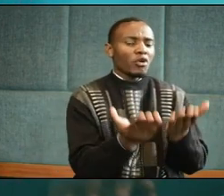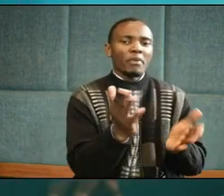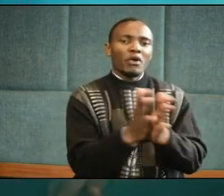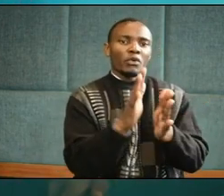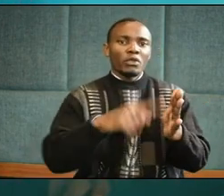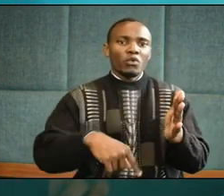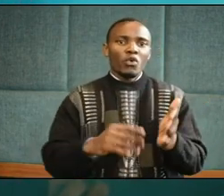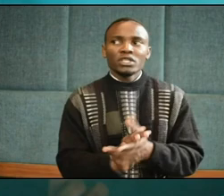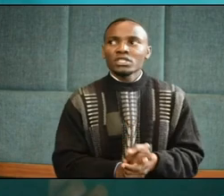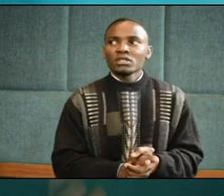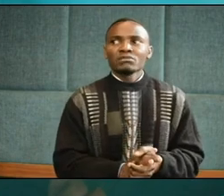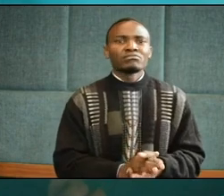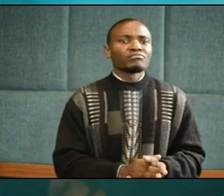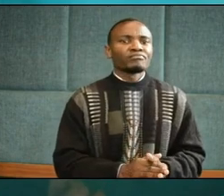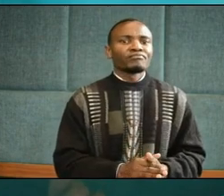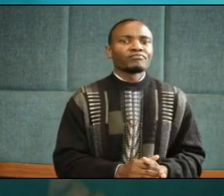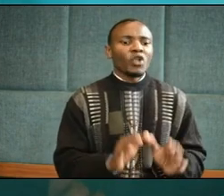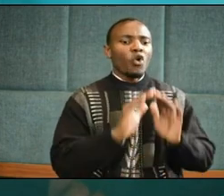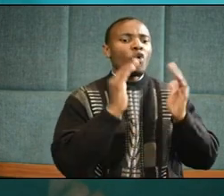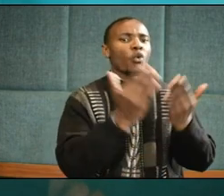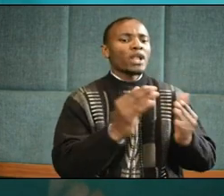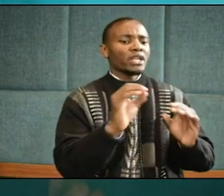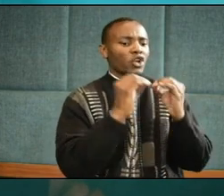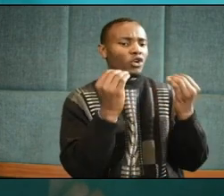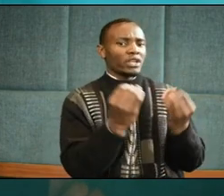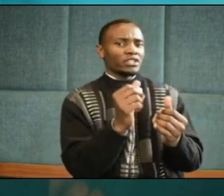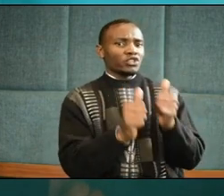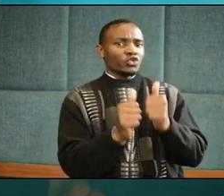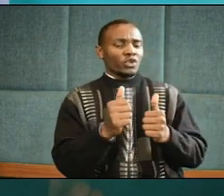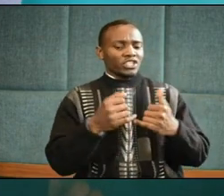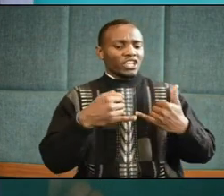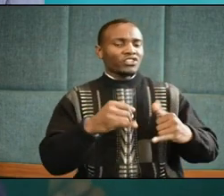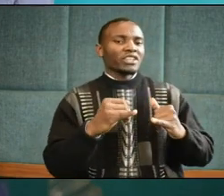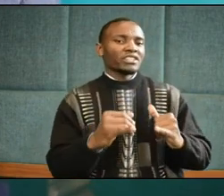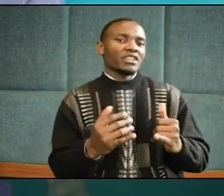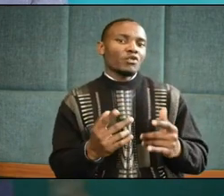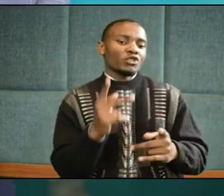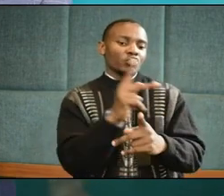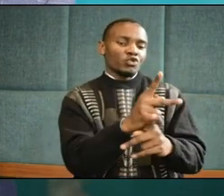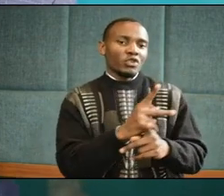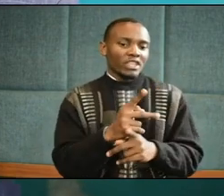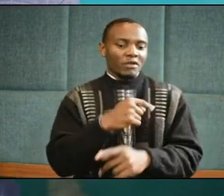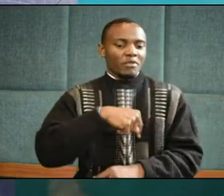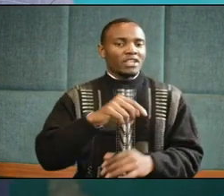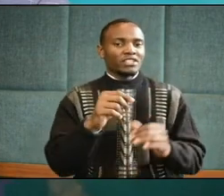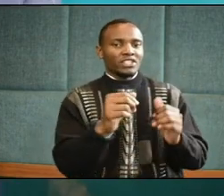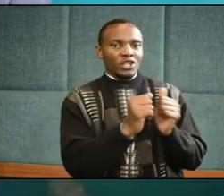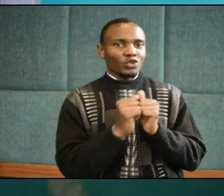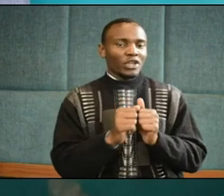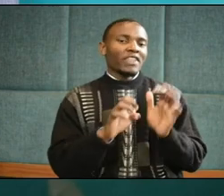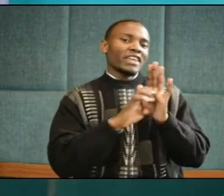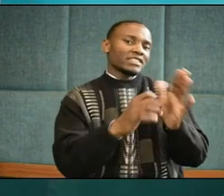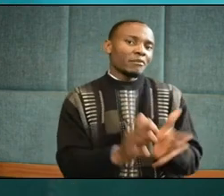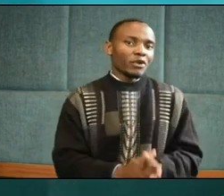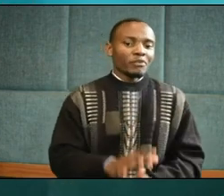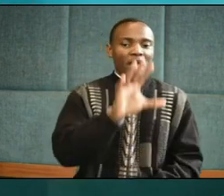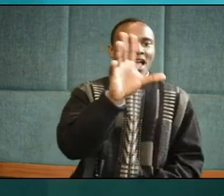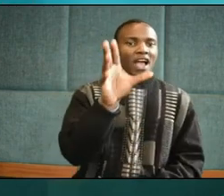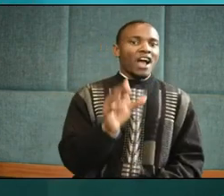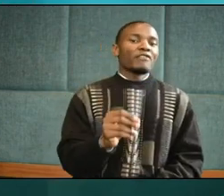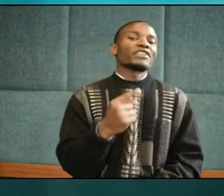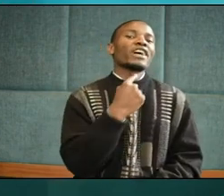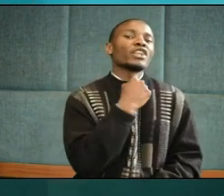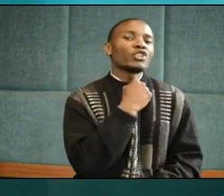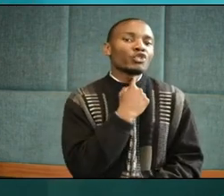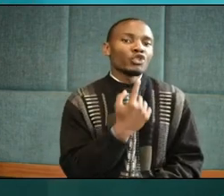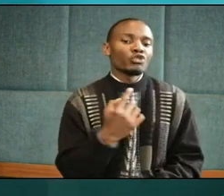secular organizations which are trying to keep us together, like African Union, European Community,